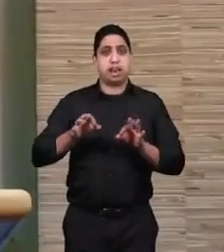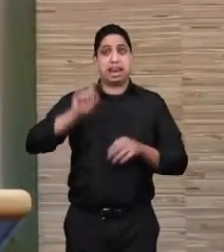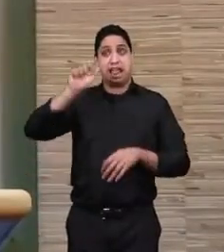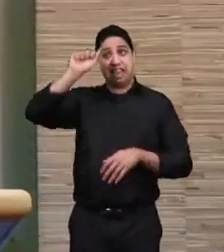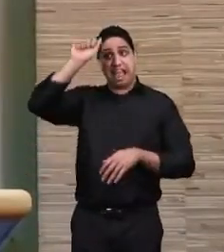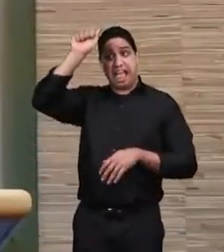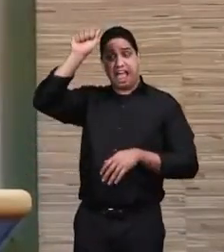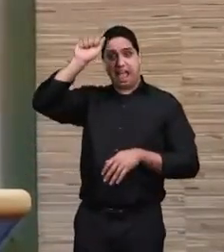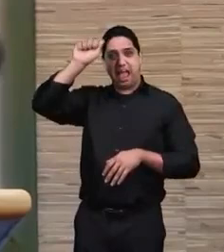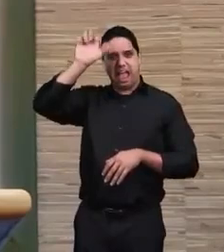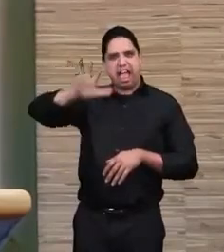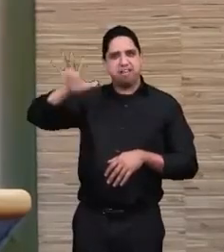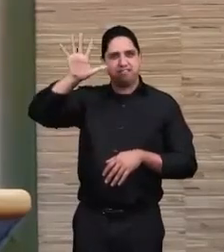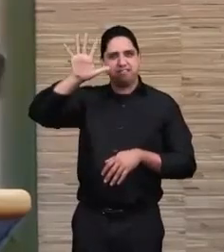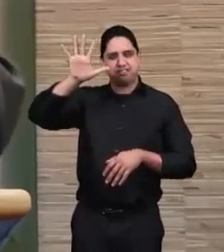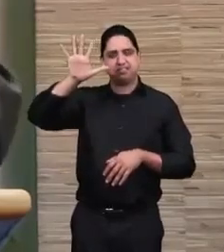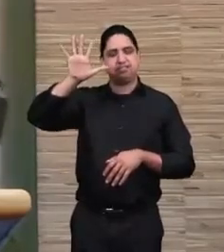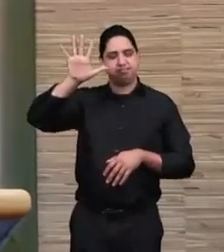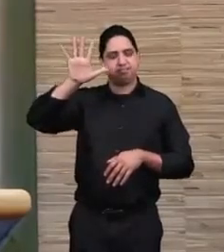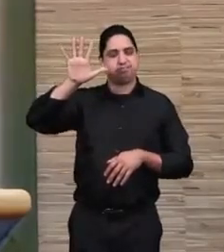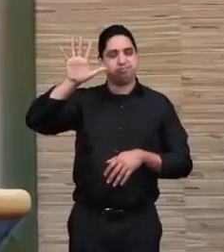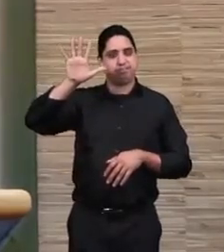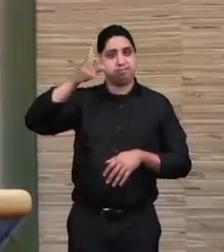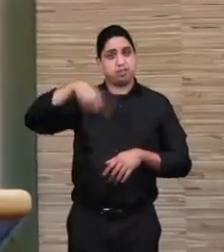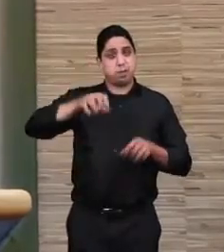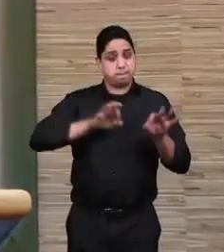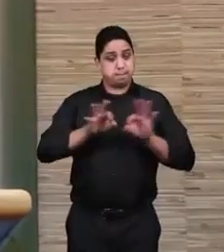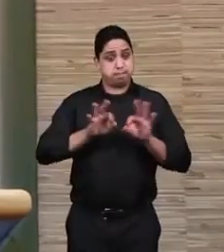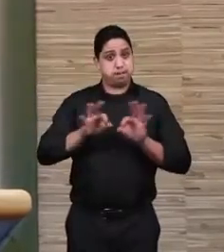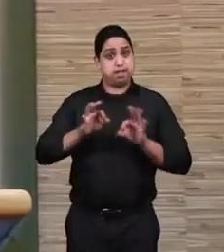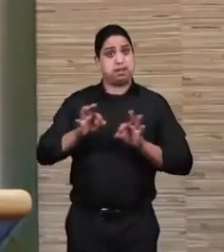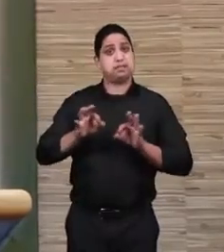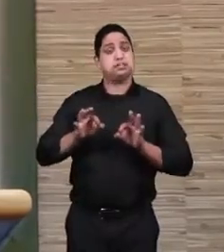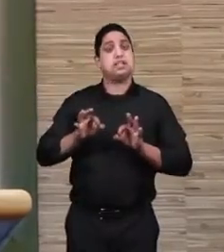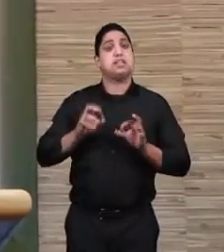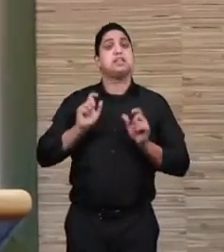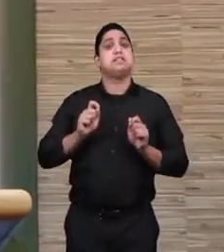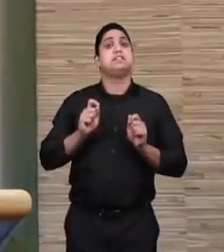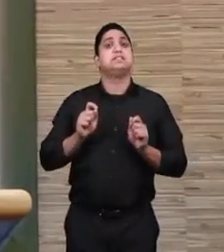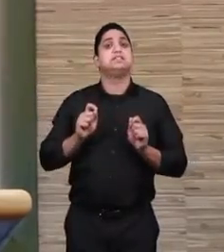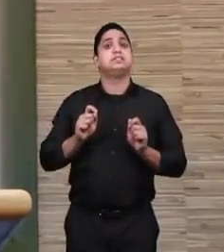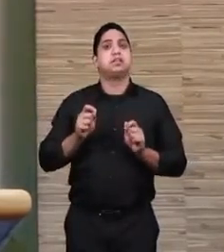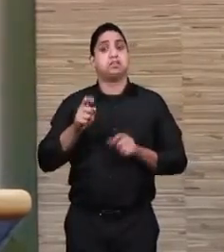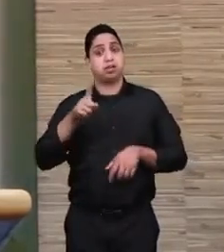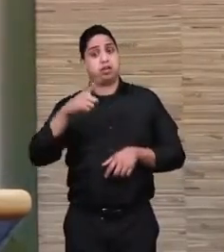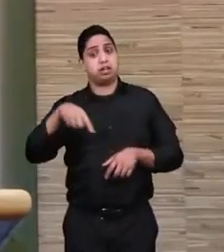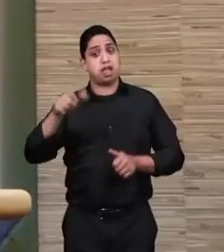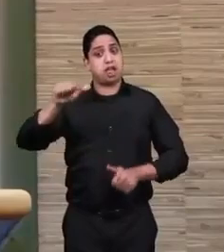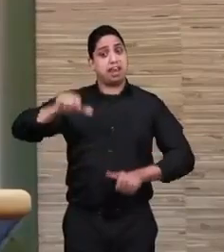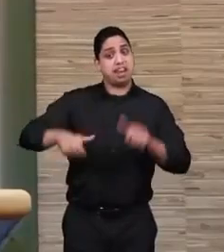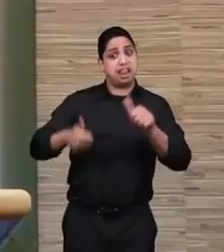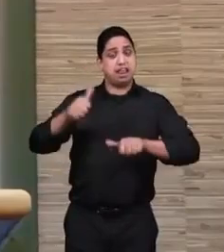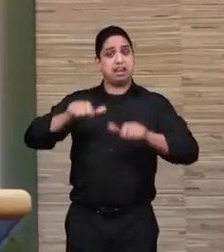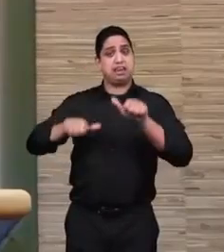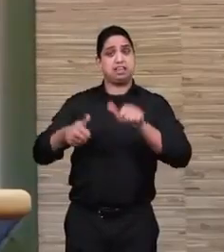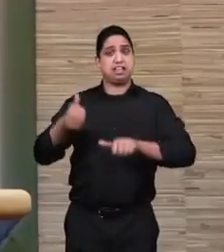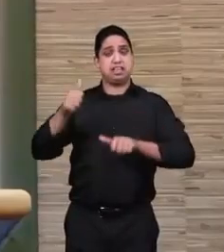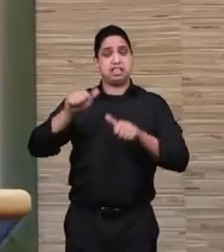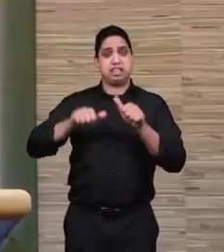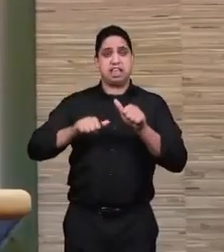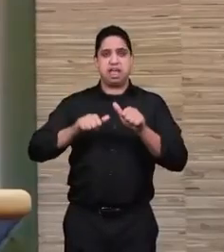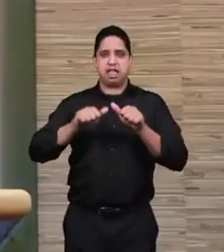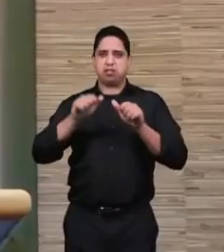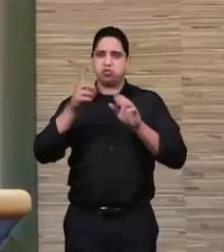Africa. We're also getting ready to do an analysis of the content that is being